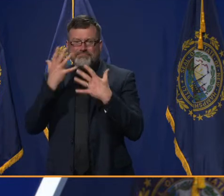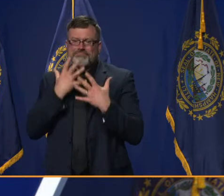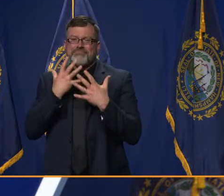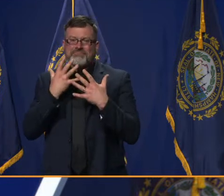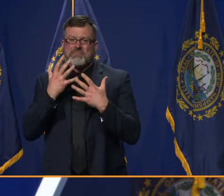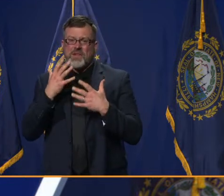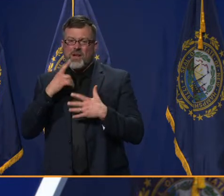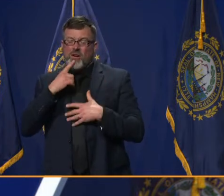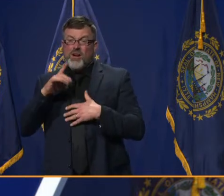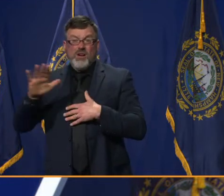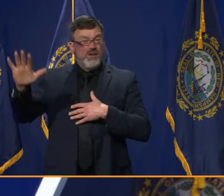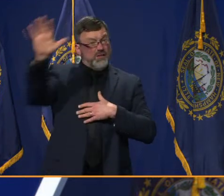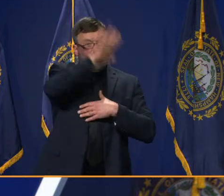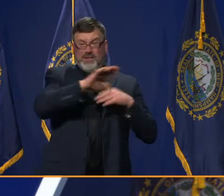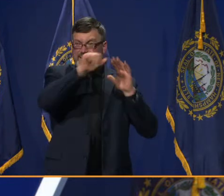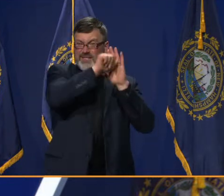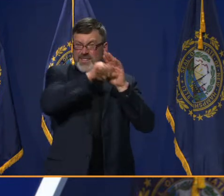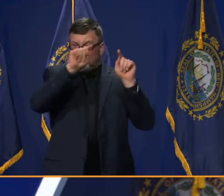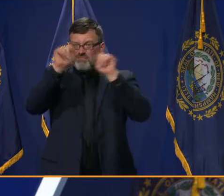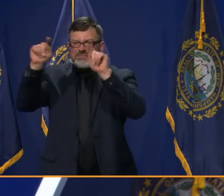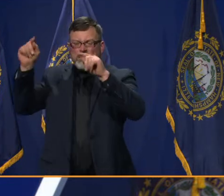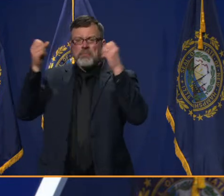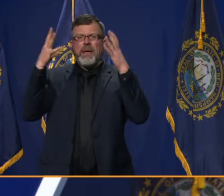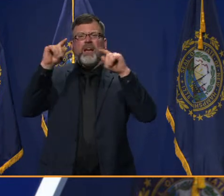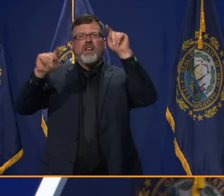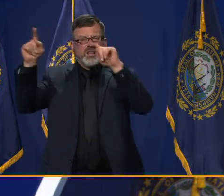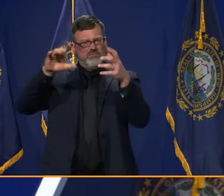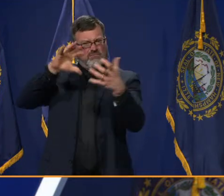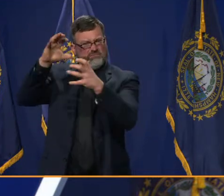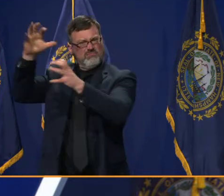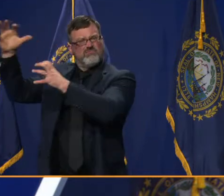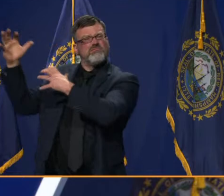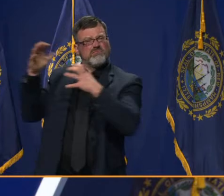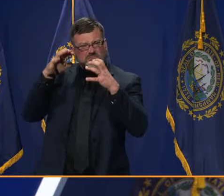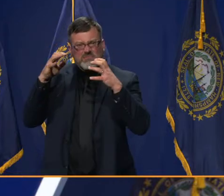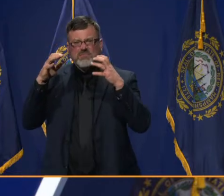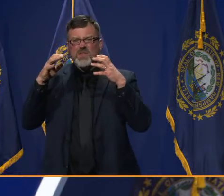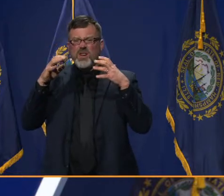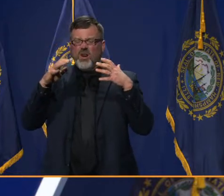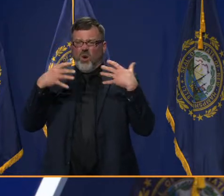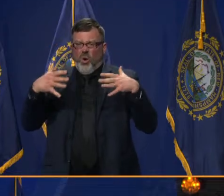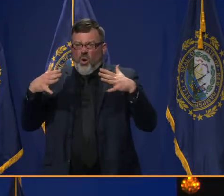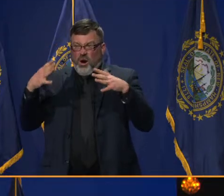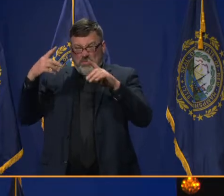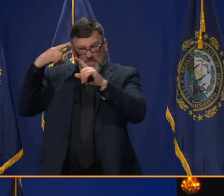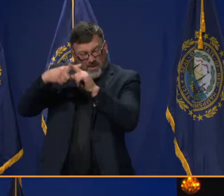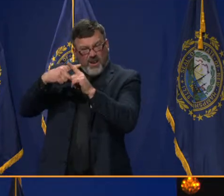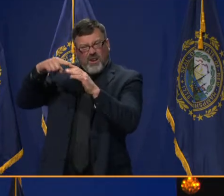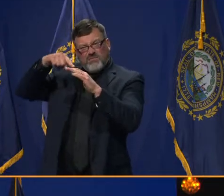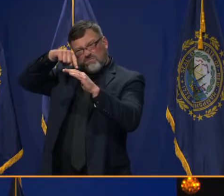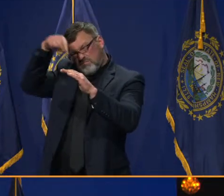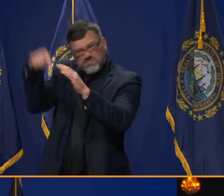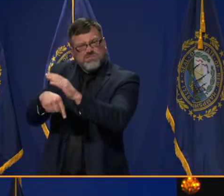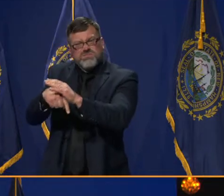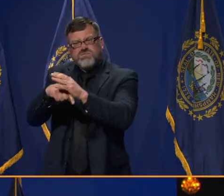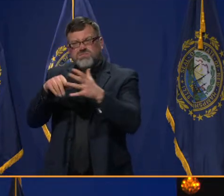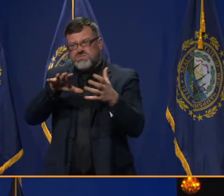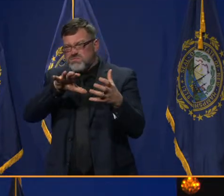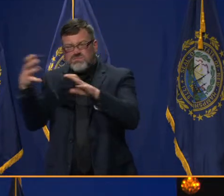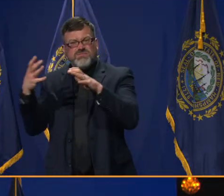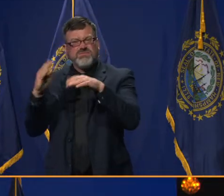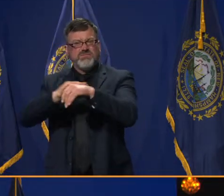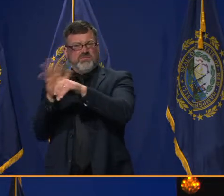turmoil, adding confusion and chaos to an already deepening public health crisis. But here in New Hampshire, we owe a debt